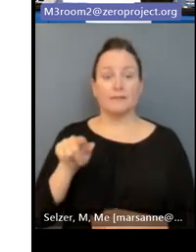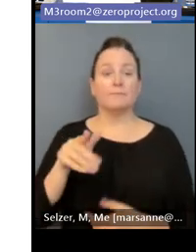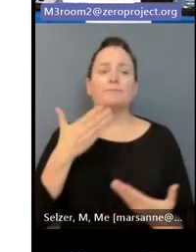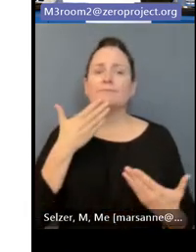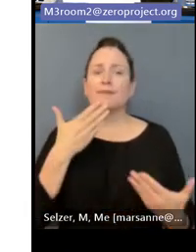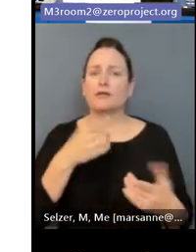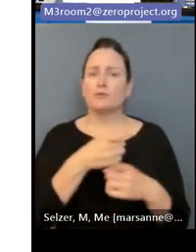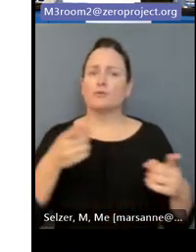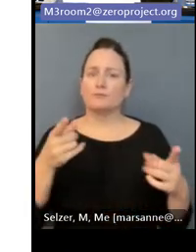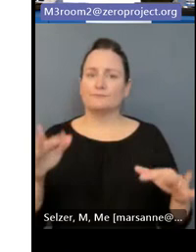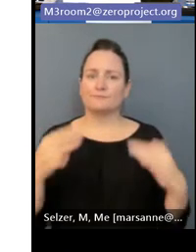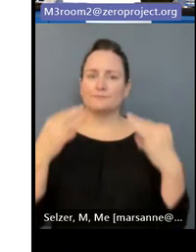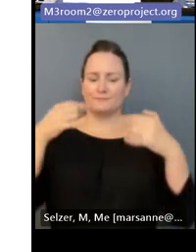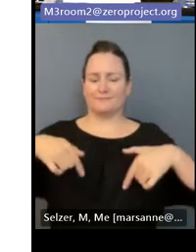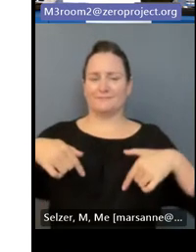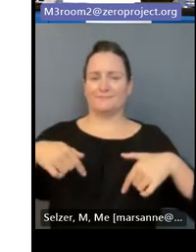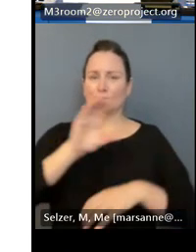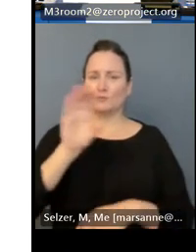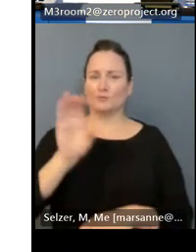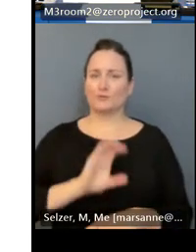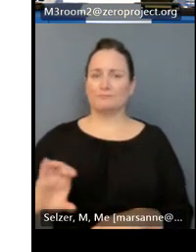here. So